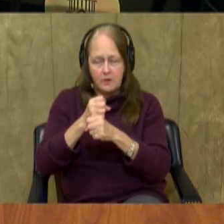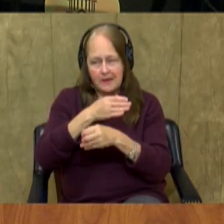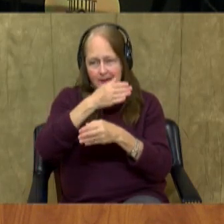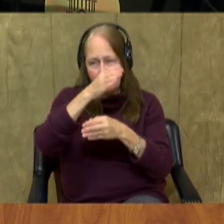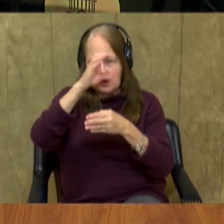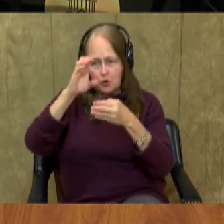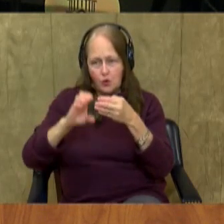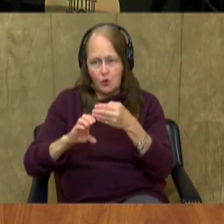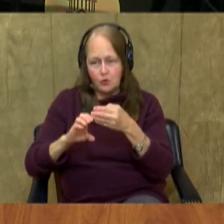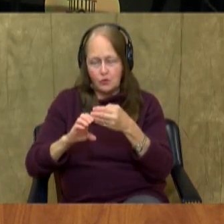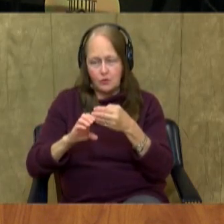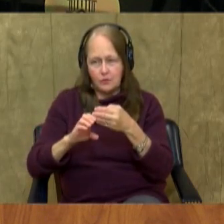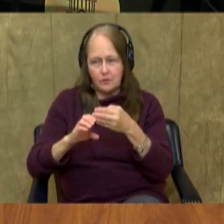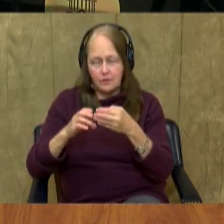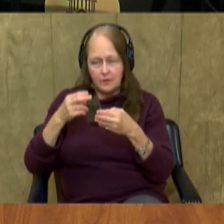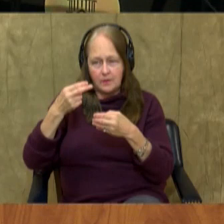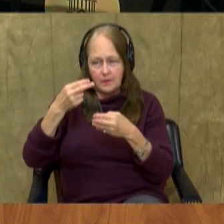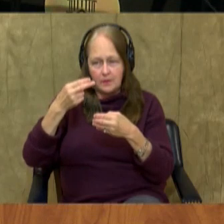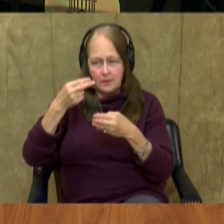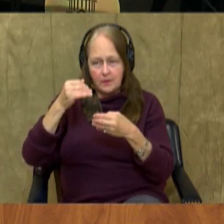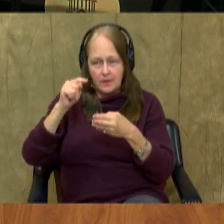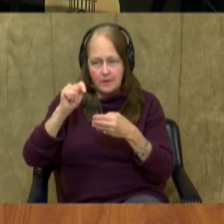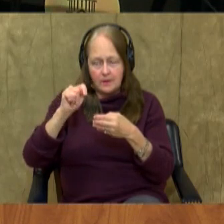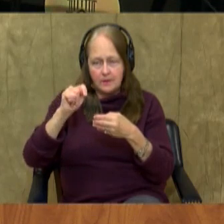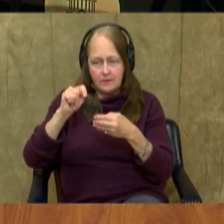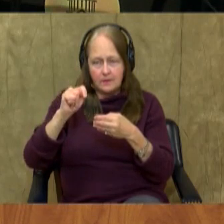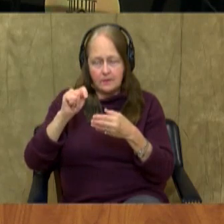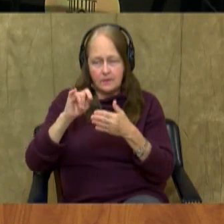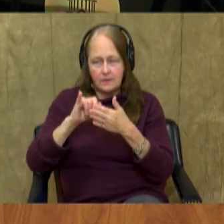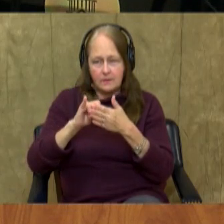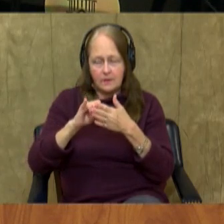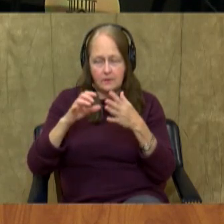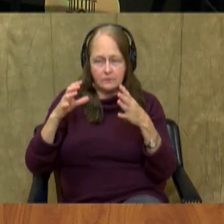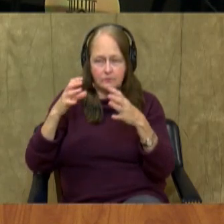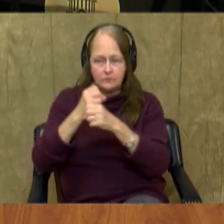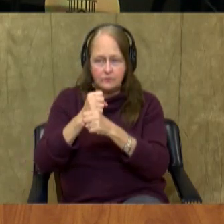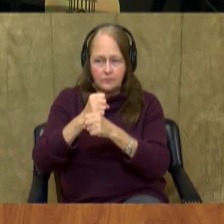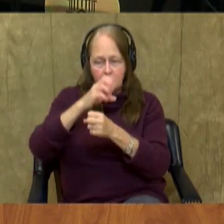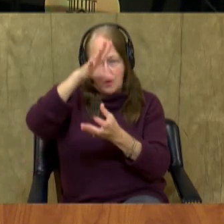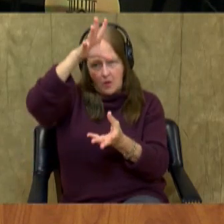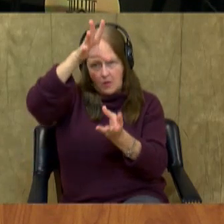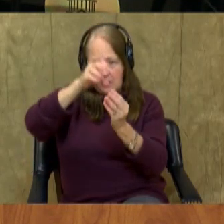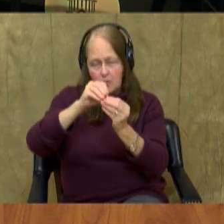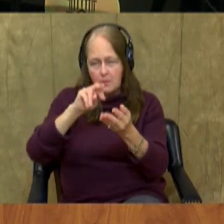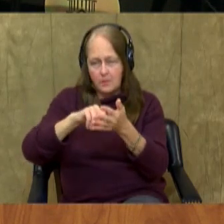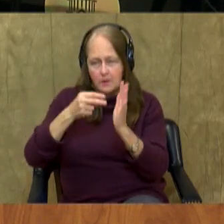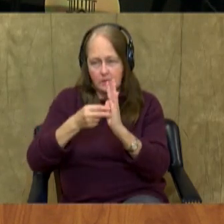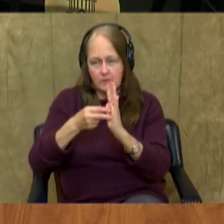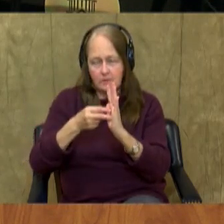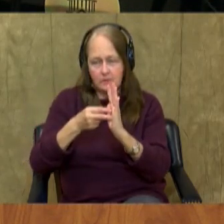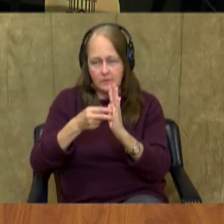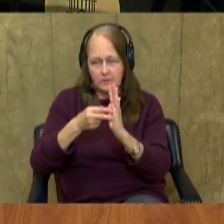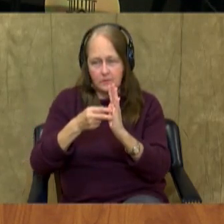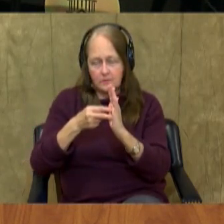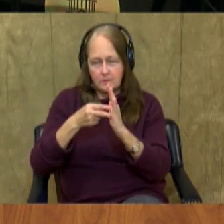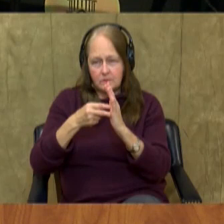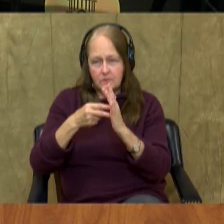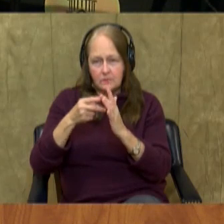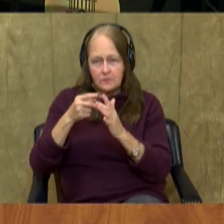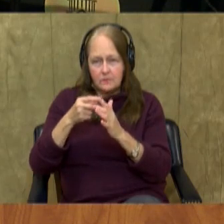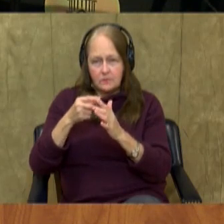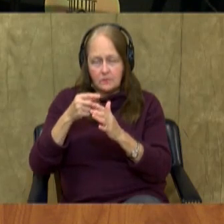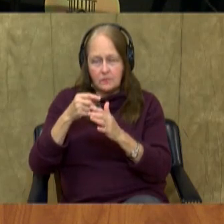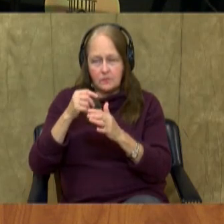conclusion. Hint, that is what a conclusion is. It is a summary of the entire text. So she goes in here and